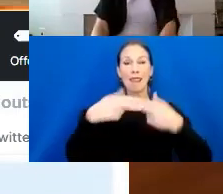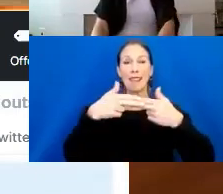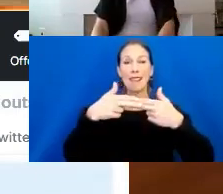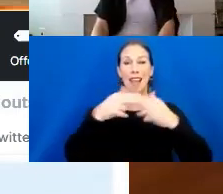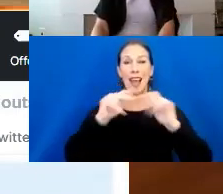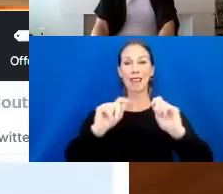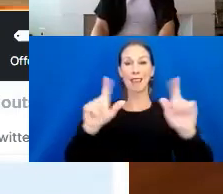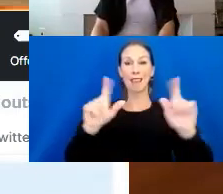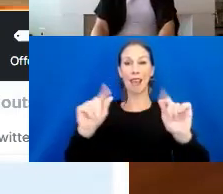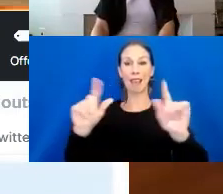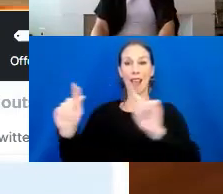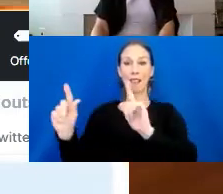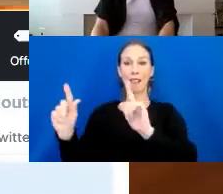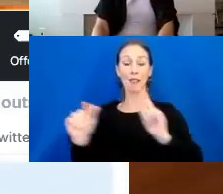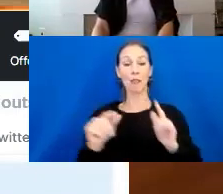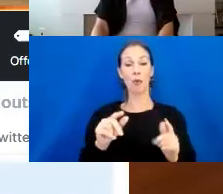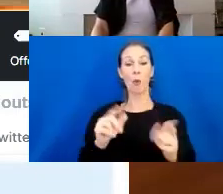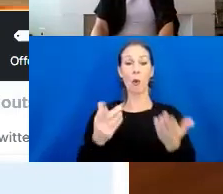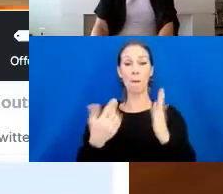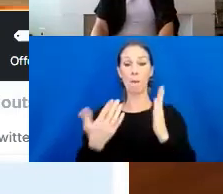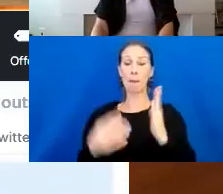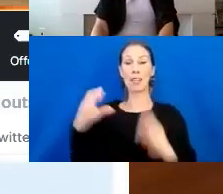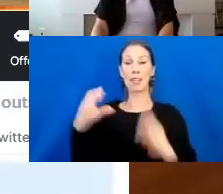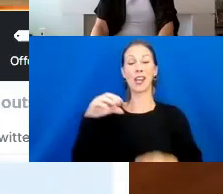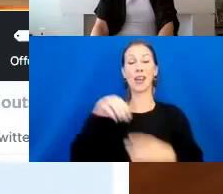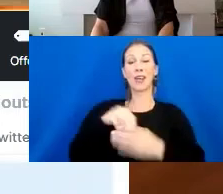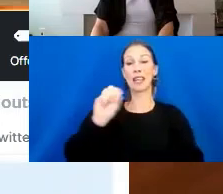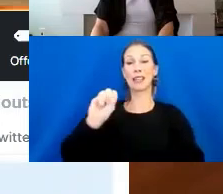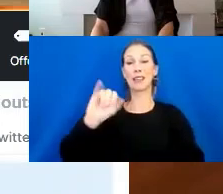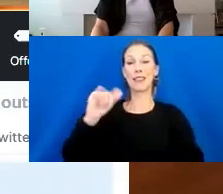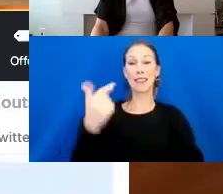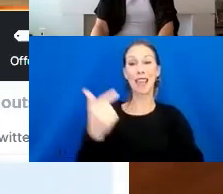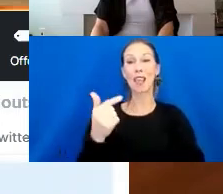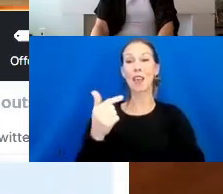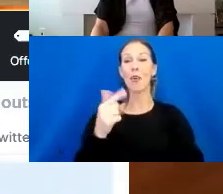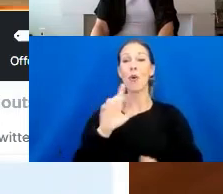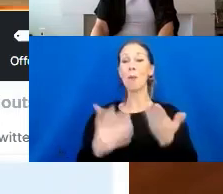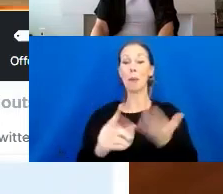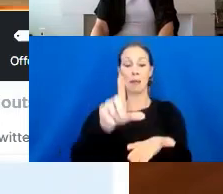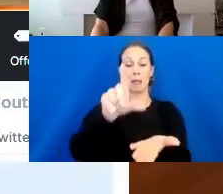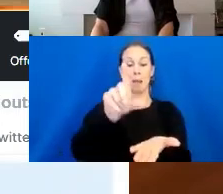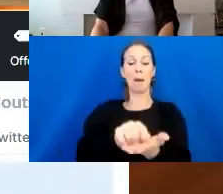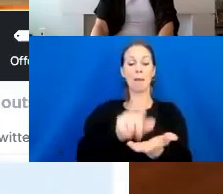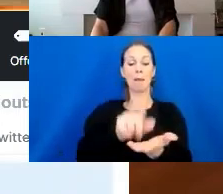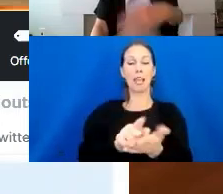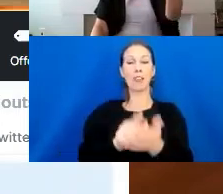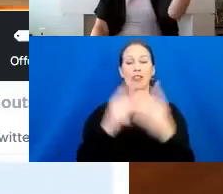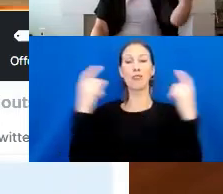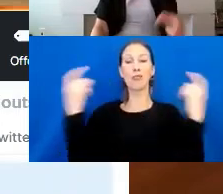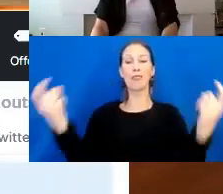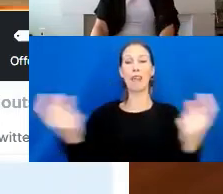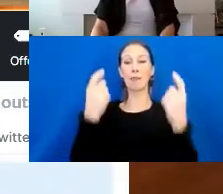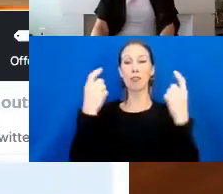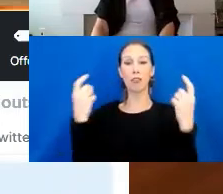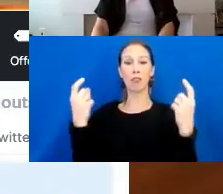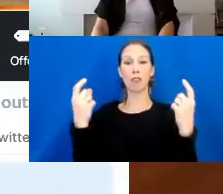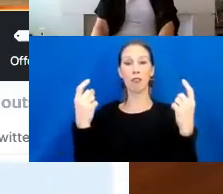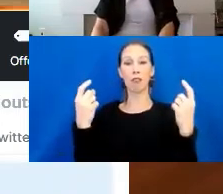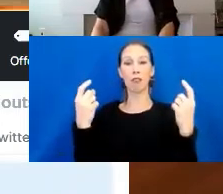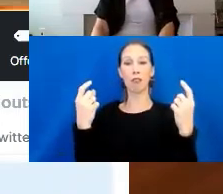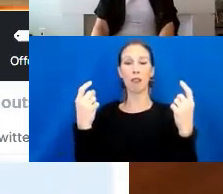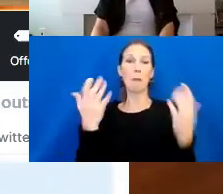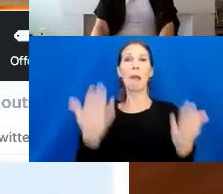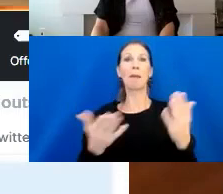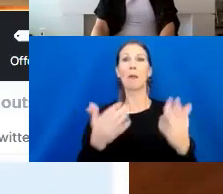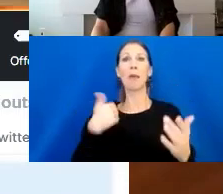steps up in, let's say, the publications reception to honor the best reviewers from